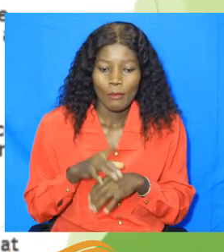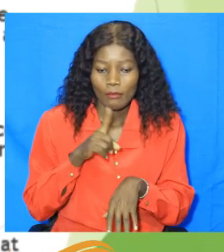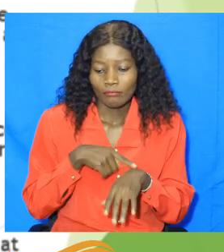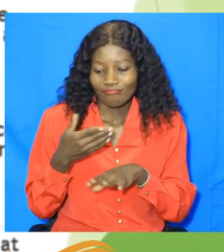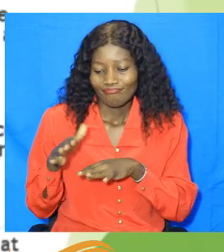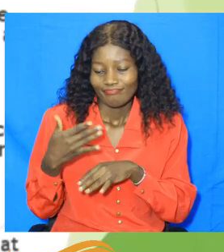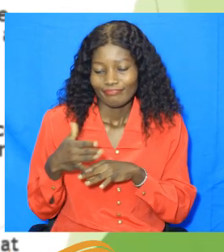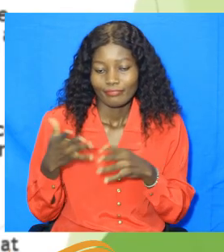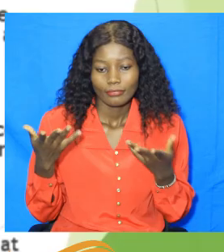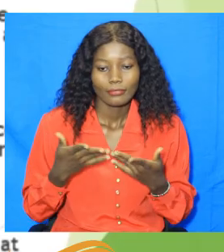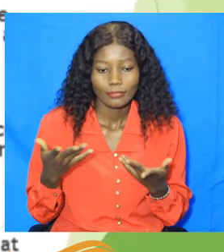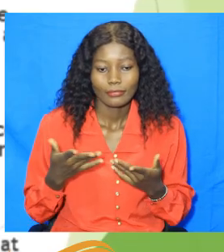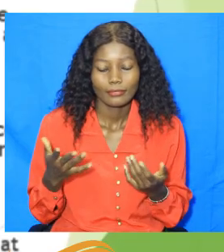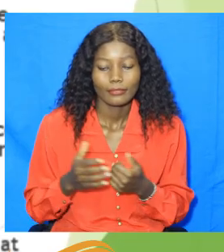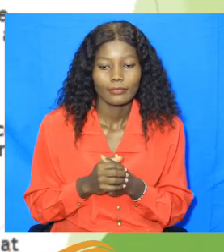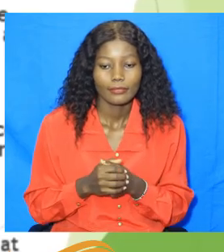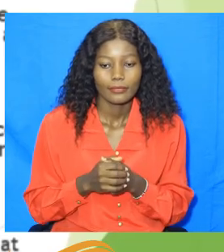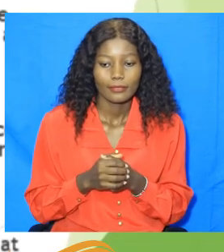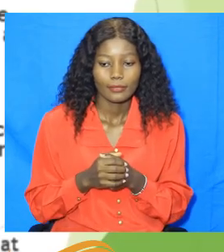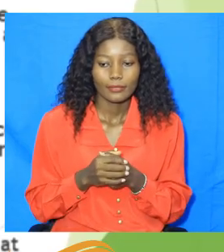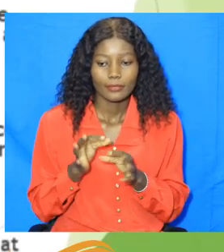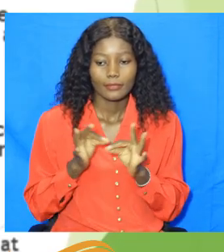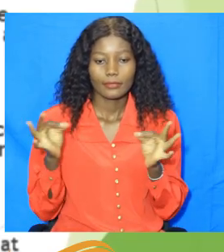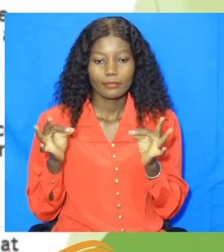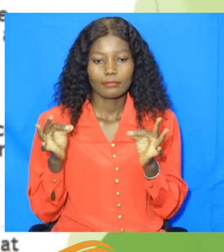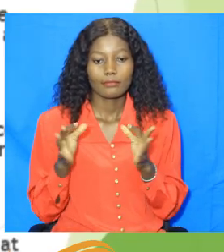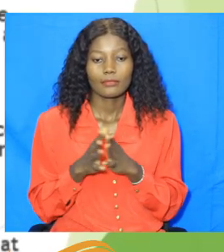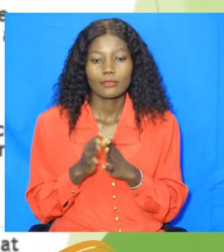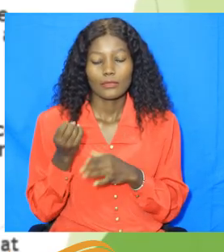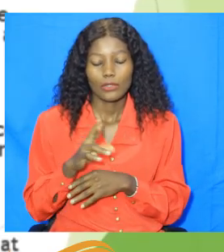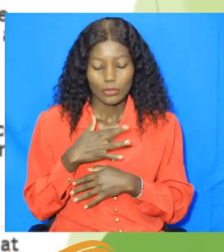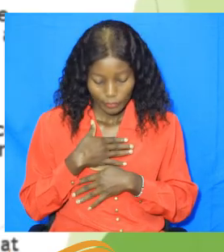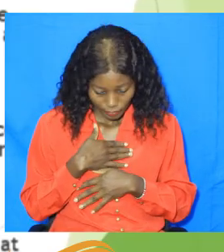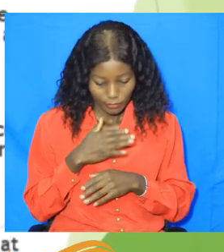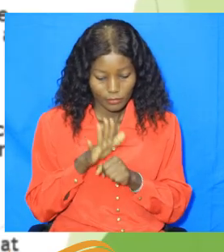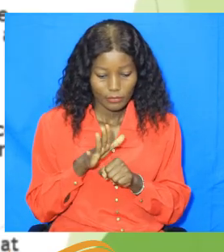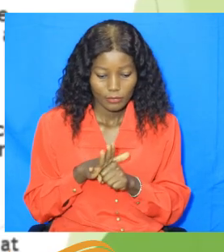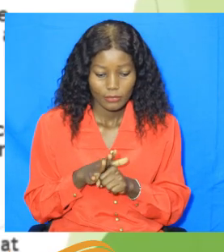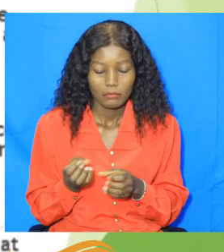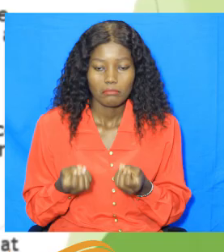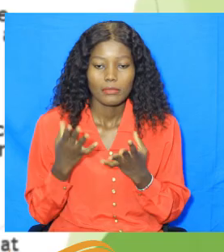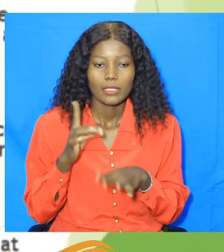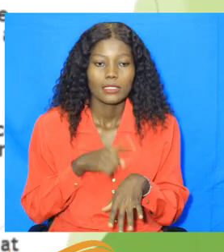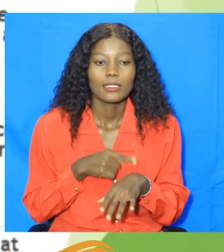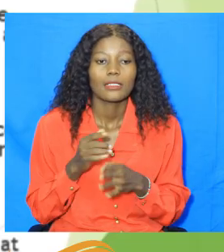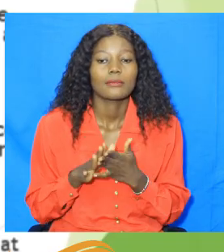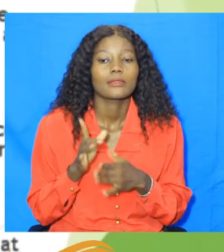wasting whereby they do prolonged marching or excessive bowing while going to perform the kata.